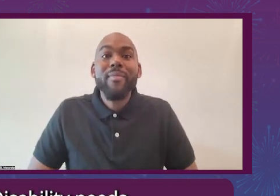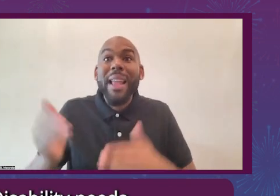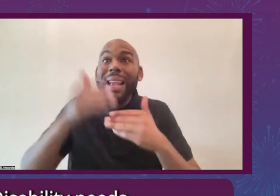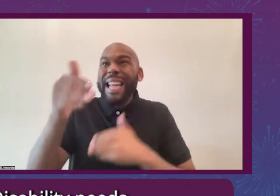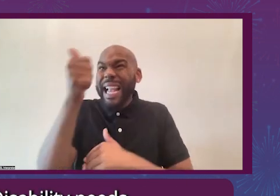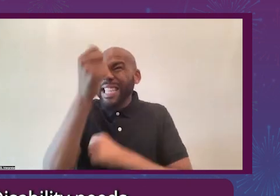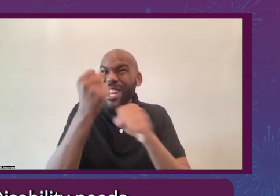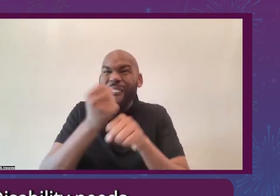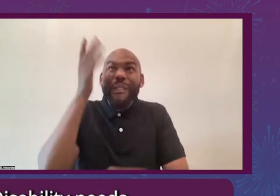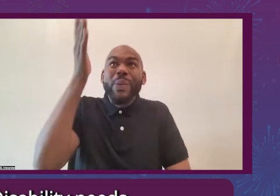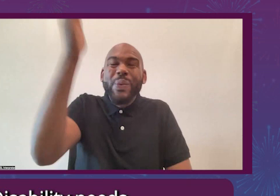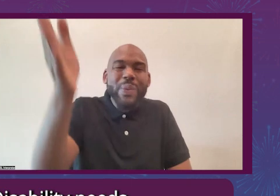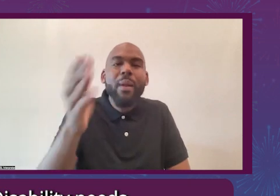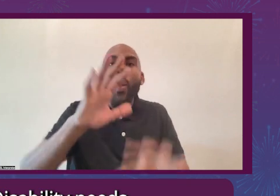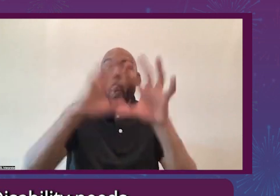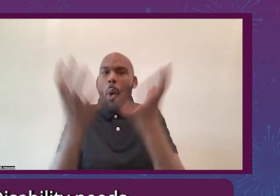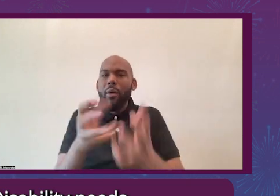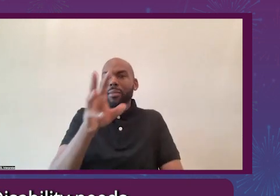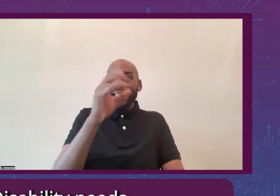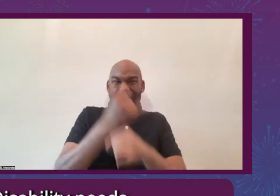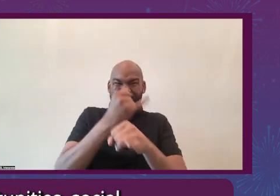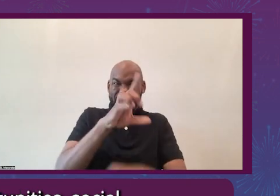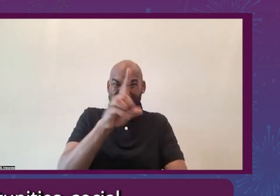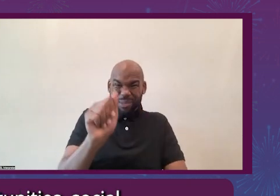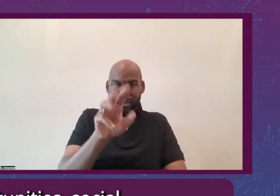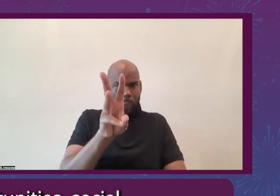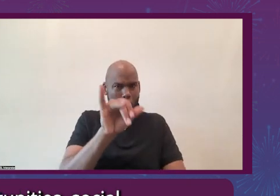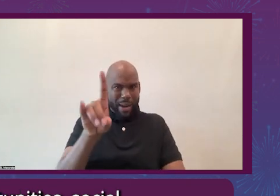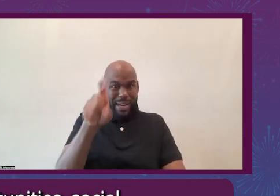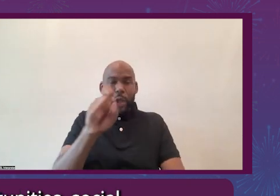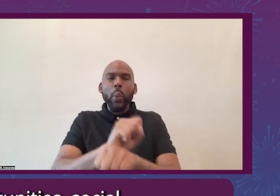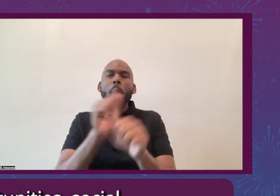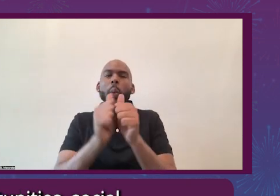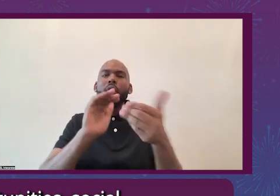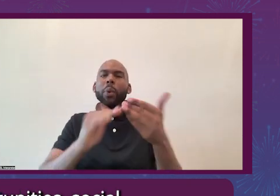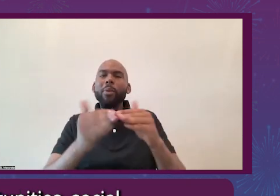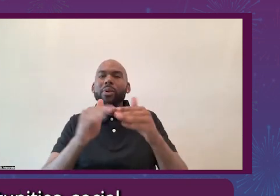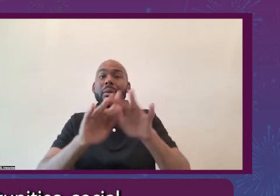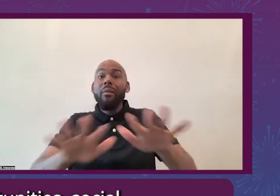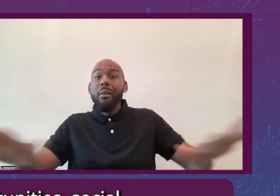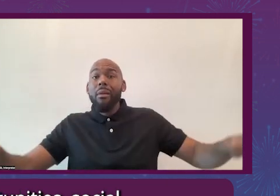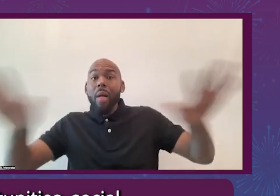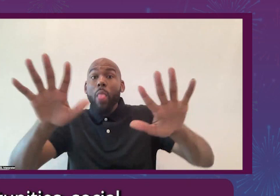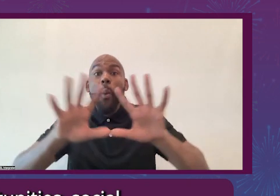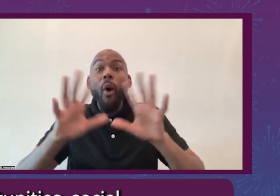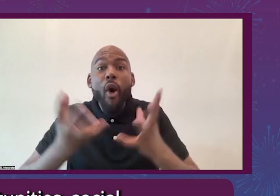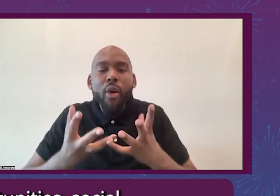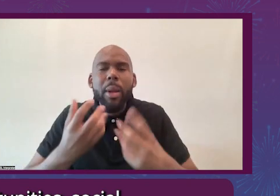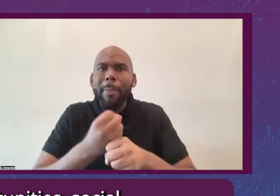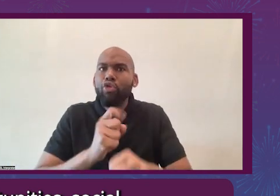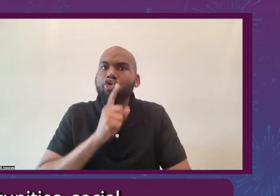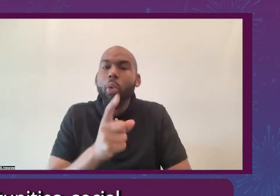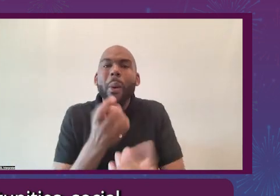Disability needs to work with communities across the world to ensure that economic opportunities, social